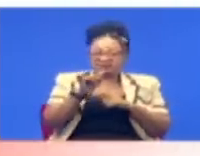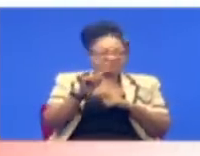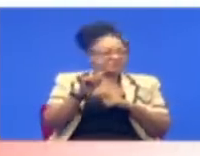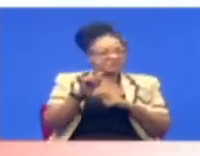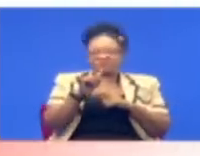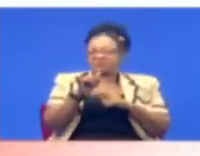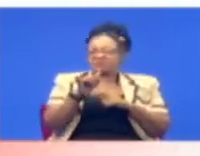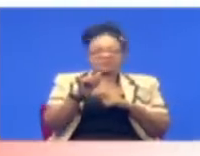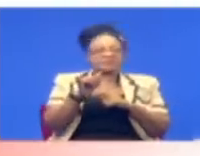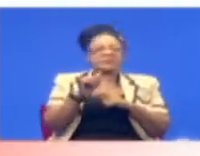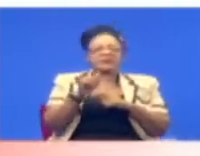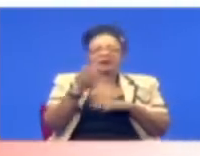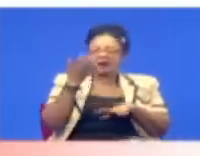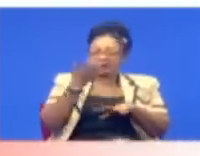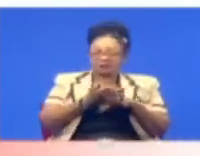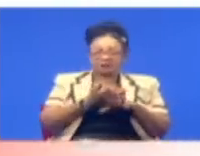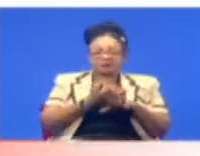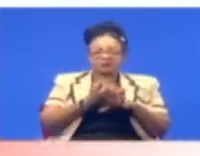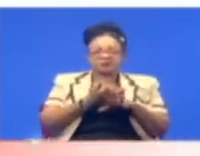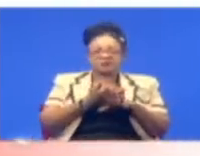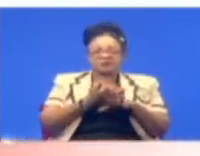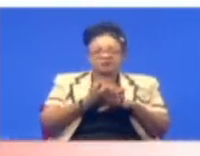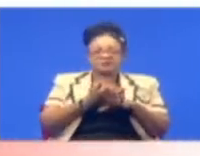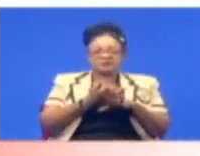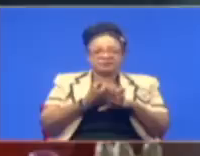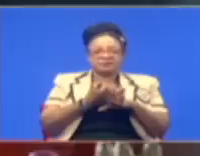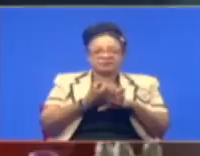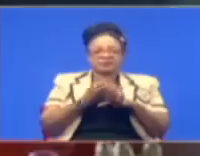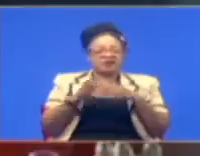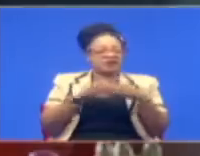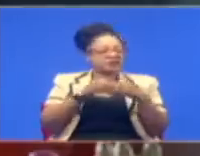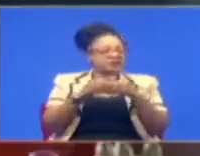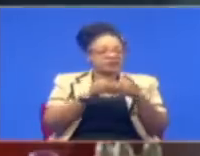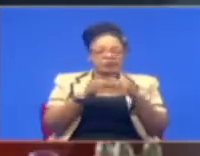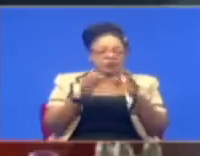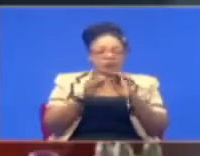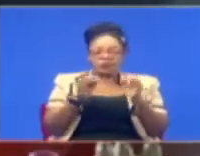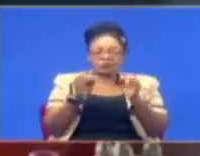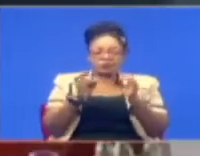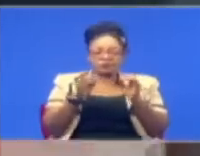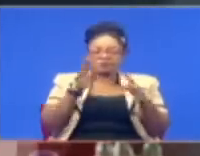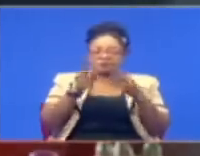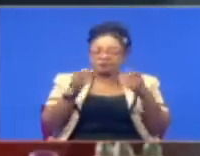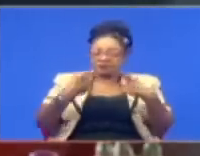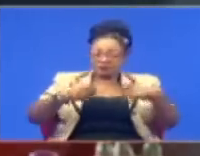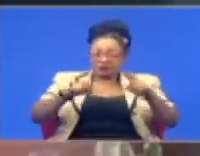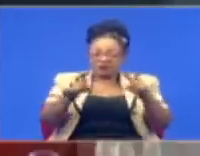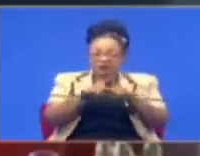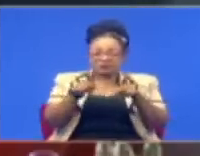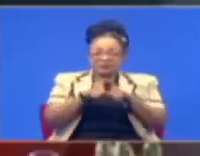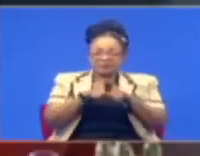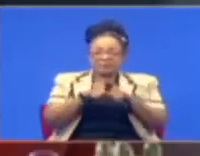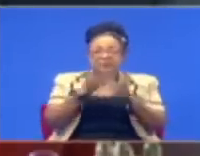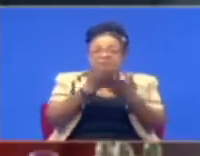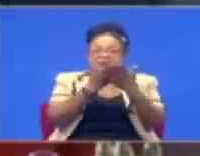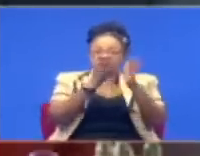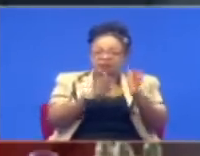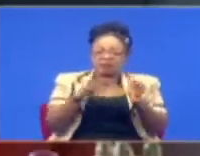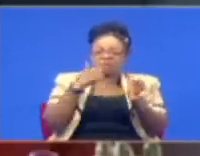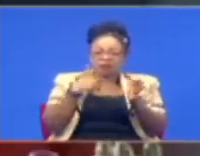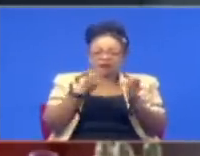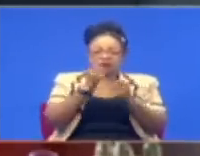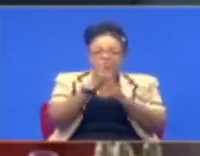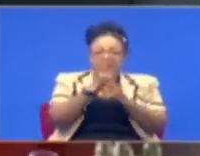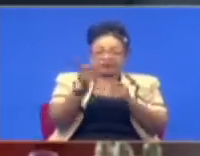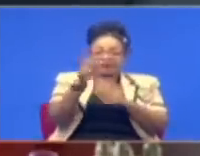elastic. If you are to allow the same petitioner who had 12 days to put his act together to be able